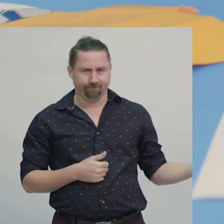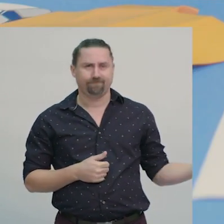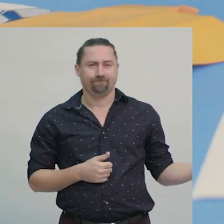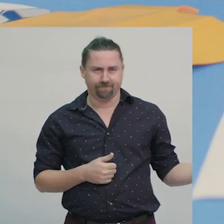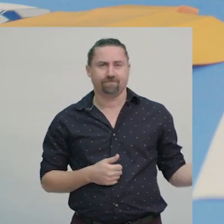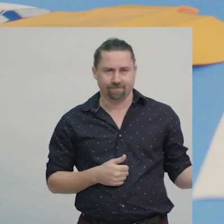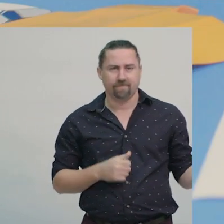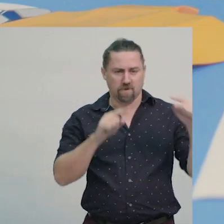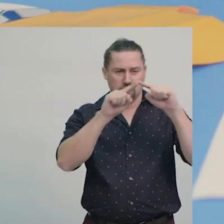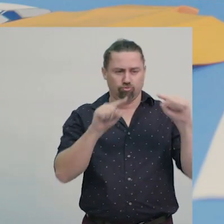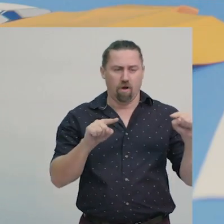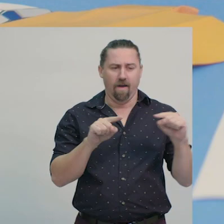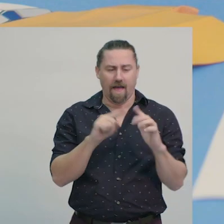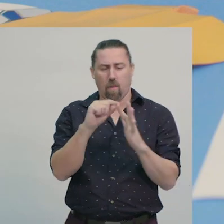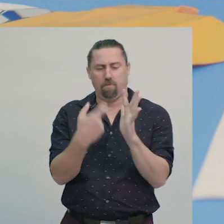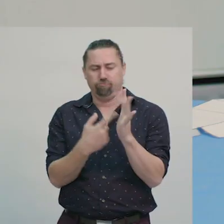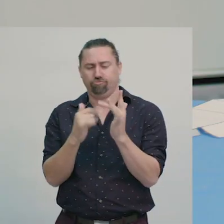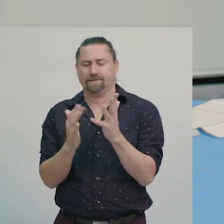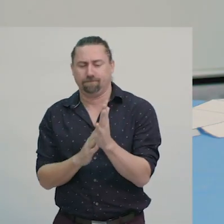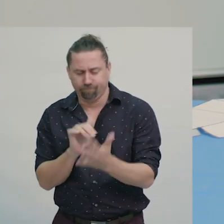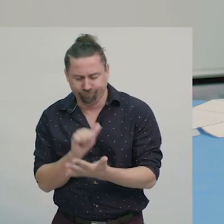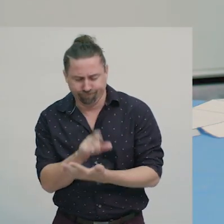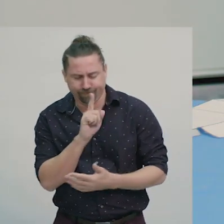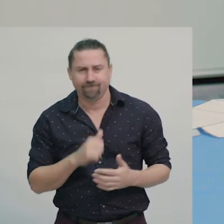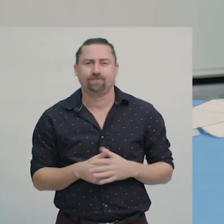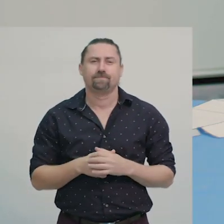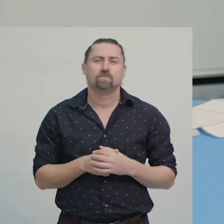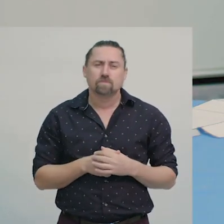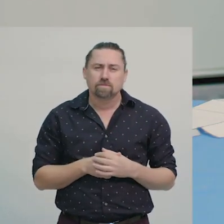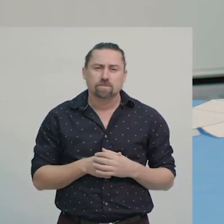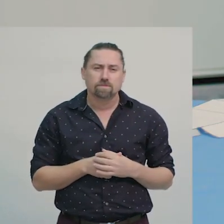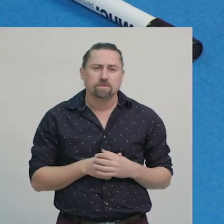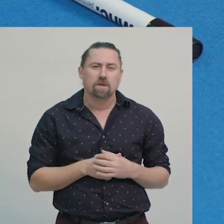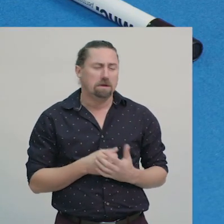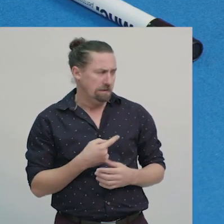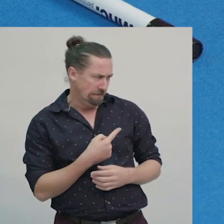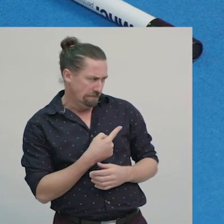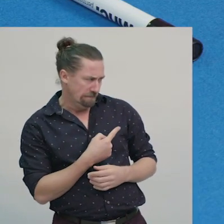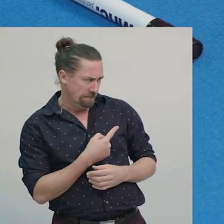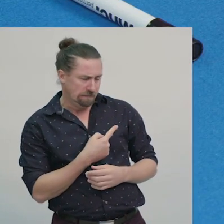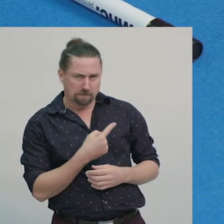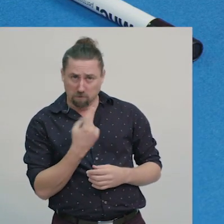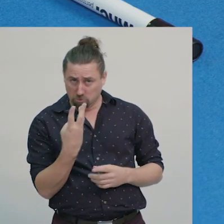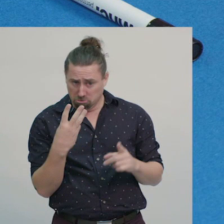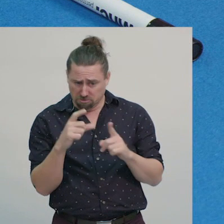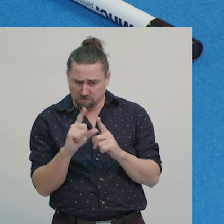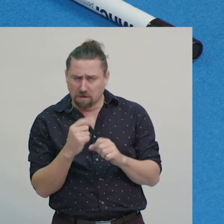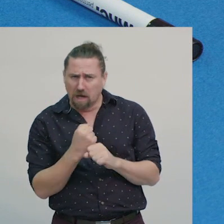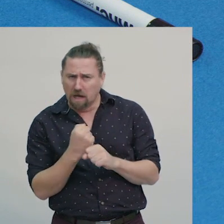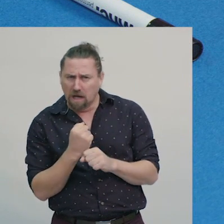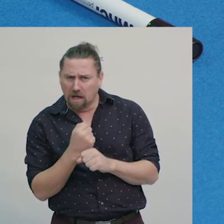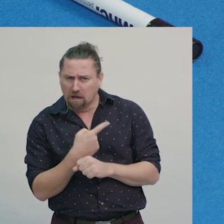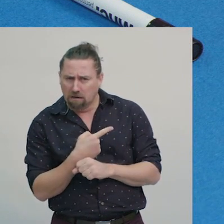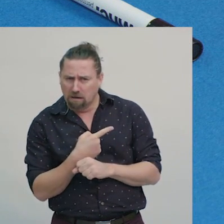It is definitely a triangular prism. Okay, so what 3D object does this net make?